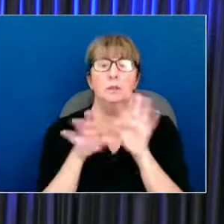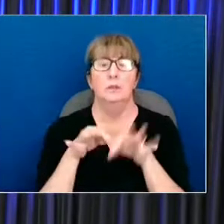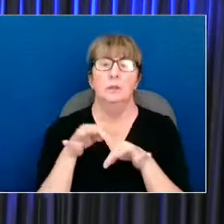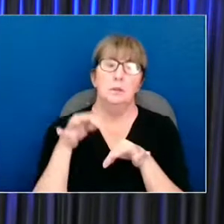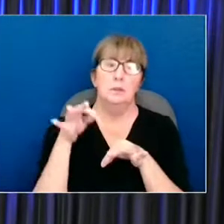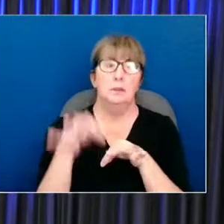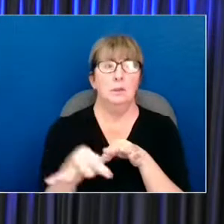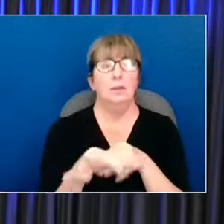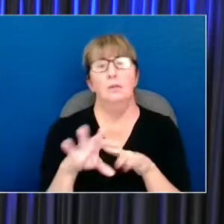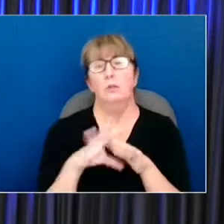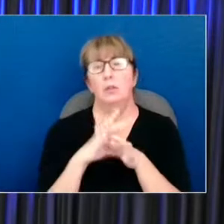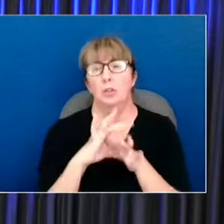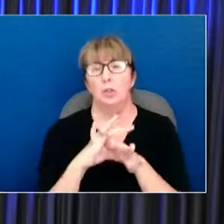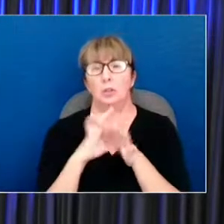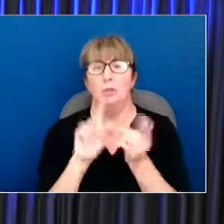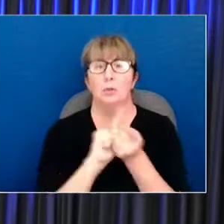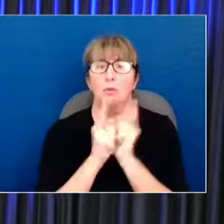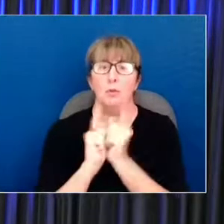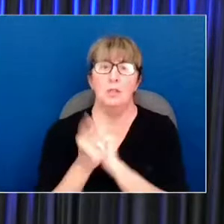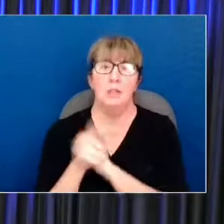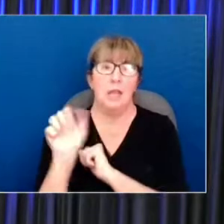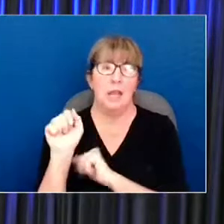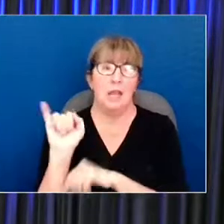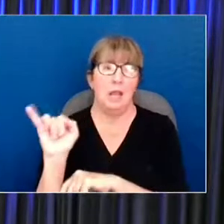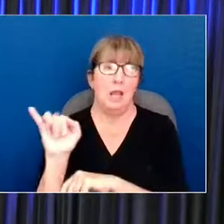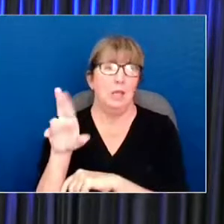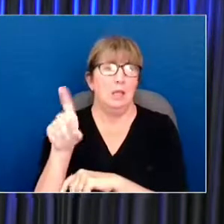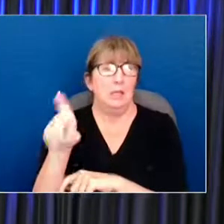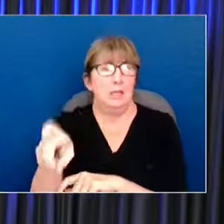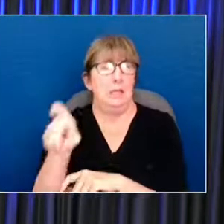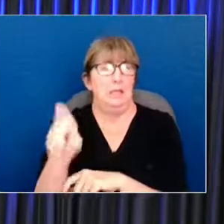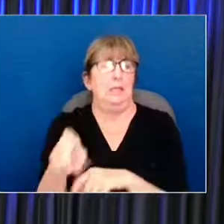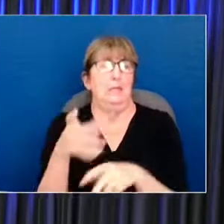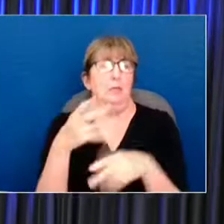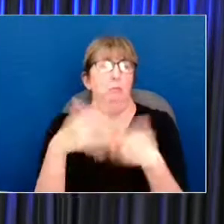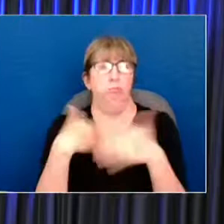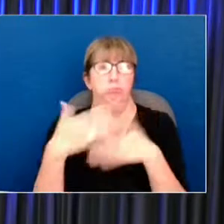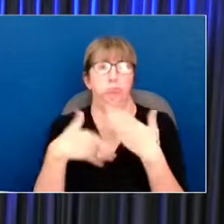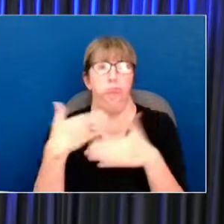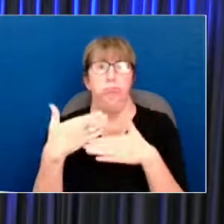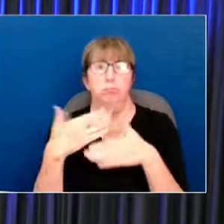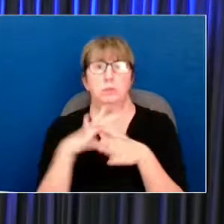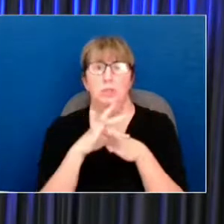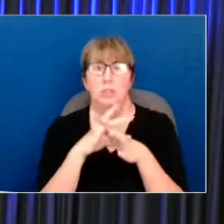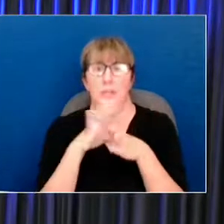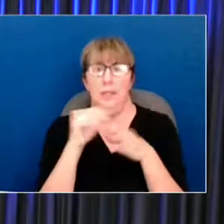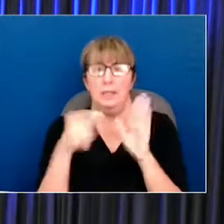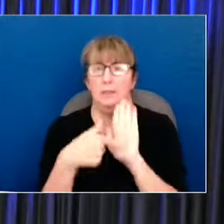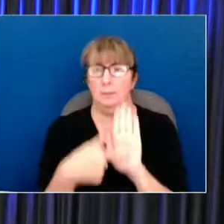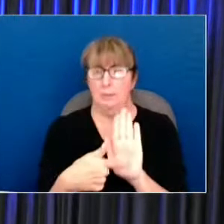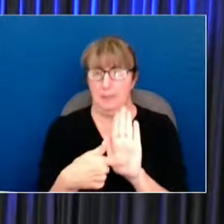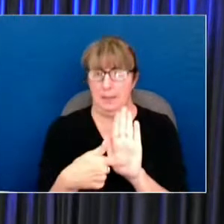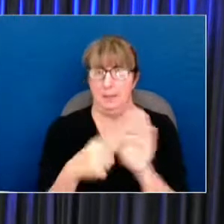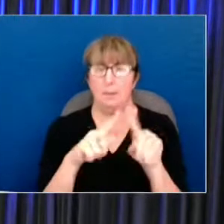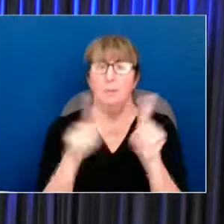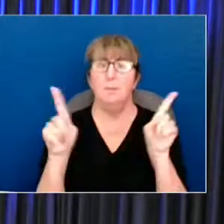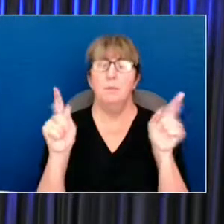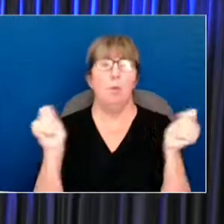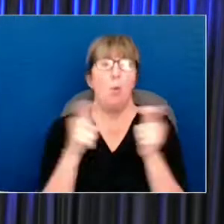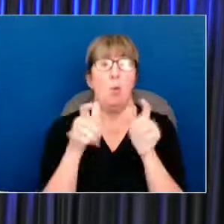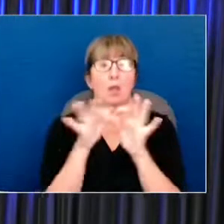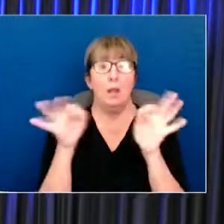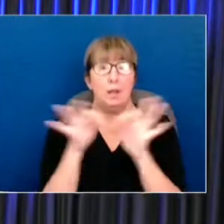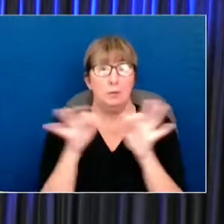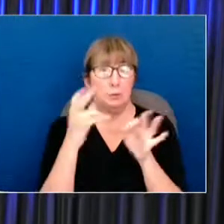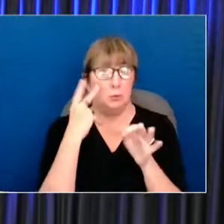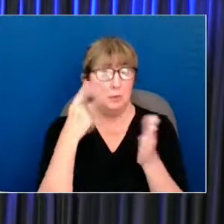just to the translation AI that needs to process the content and display it. But all the languages that you see are the ones that are